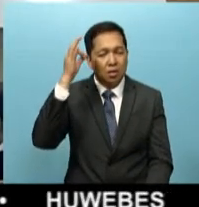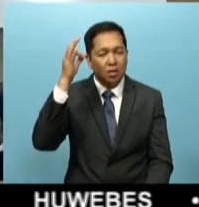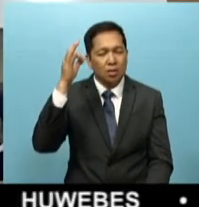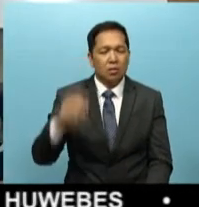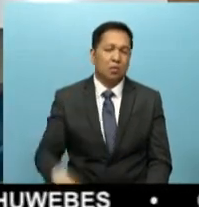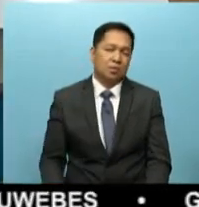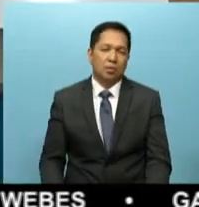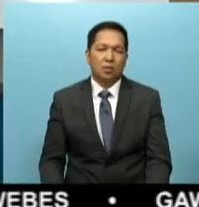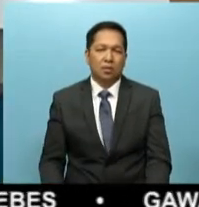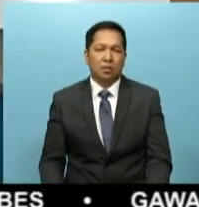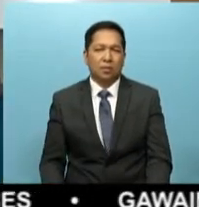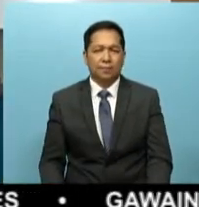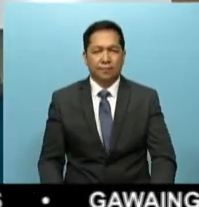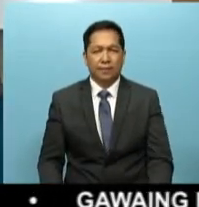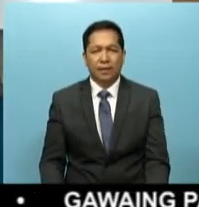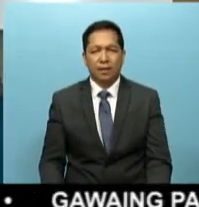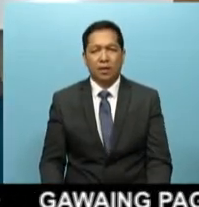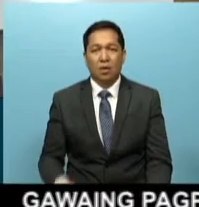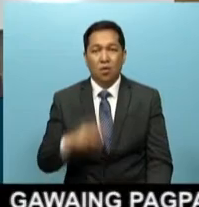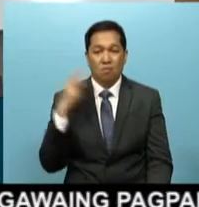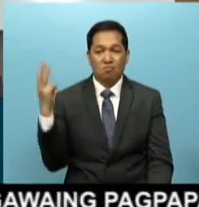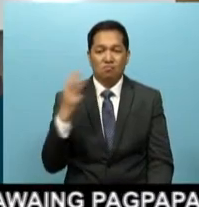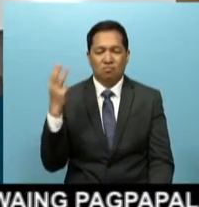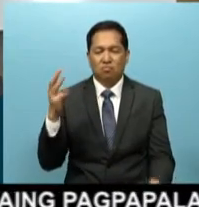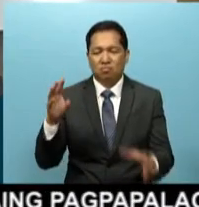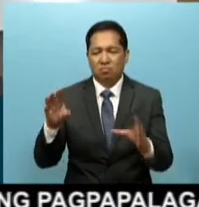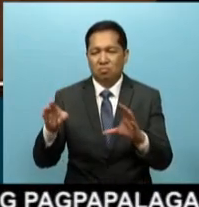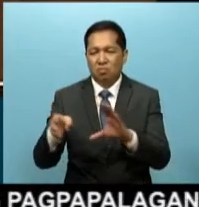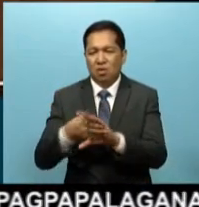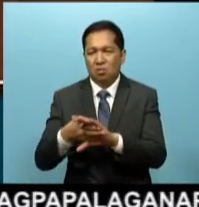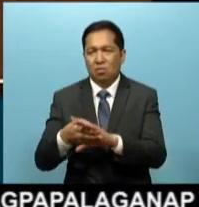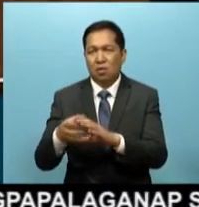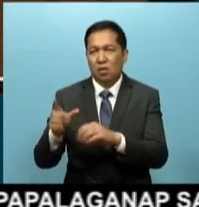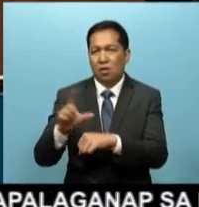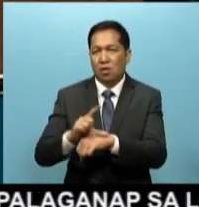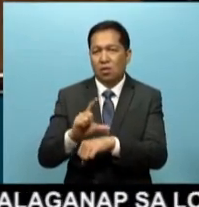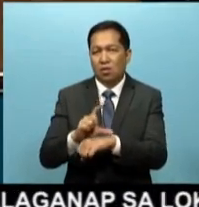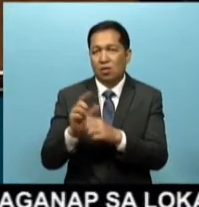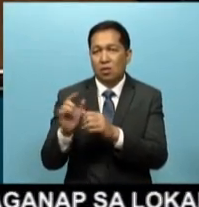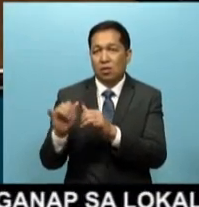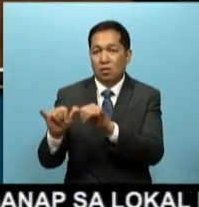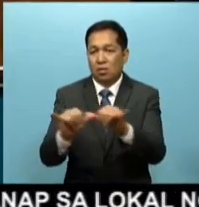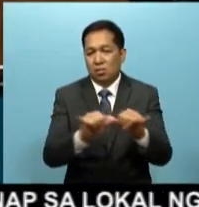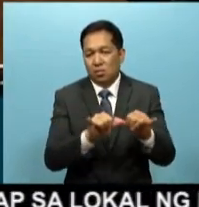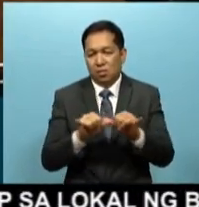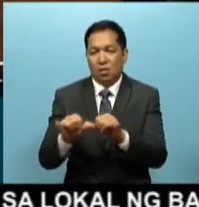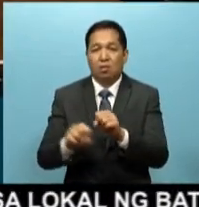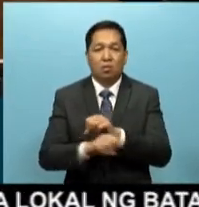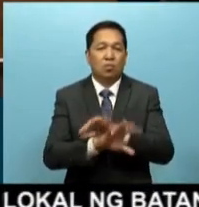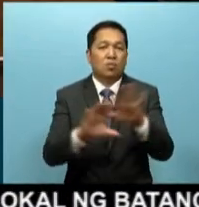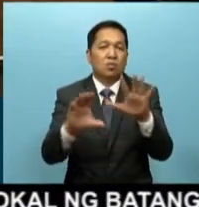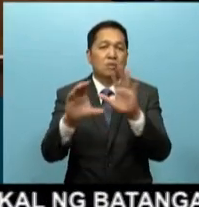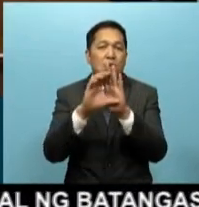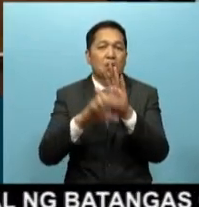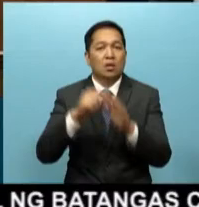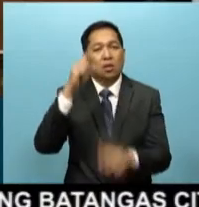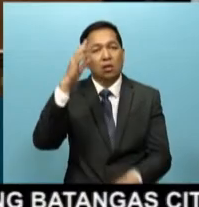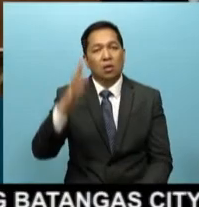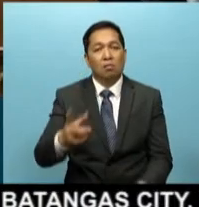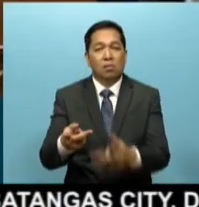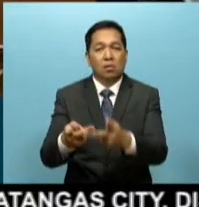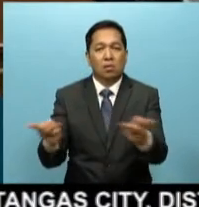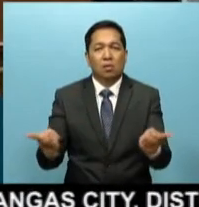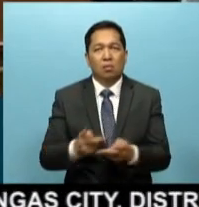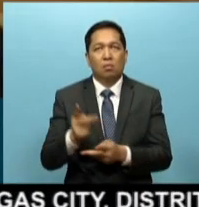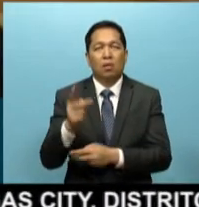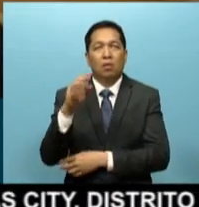The Brethren in the District of Washington State gathered in three venues to hold a simultaneous evangelical mission. The venues were the